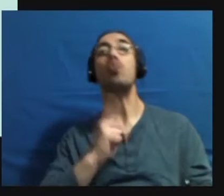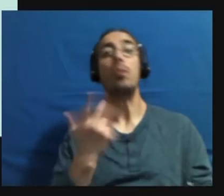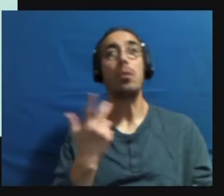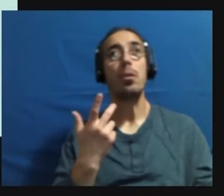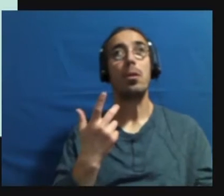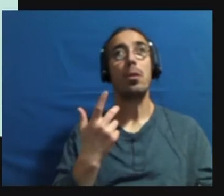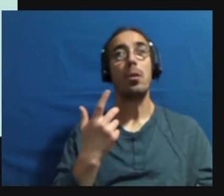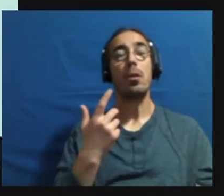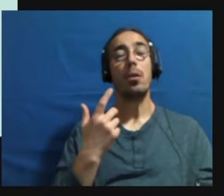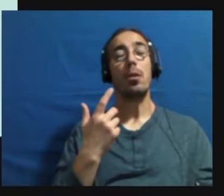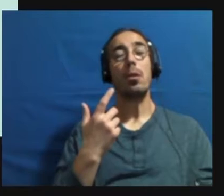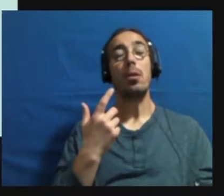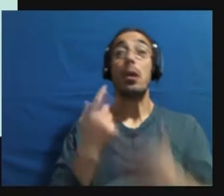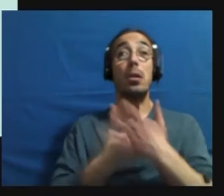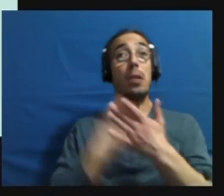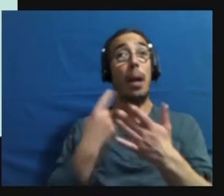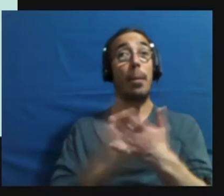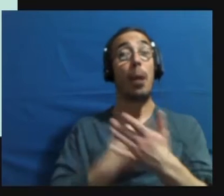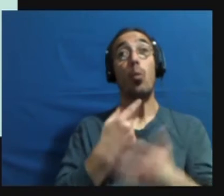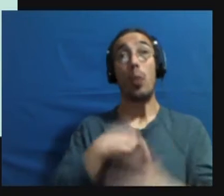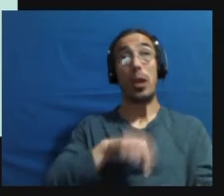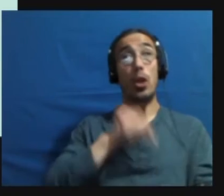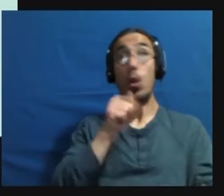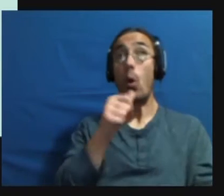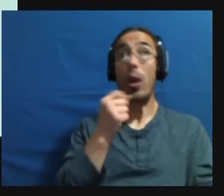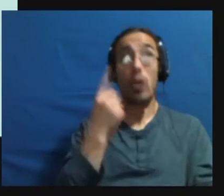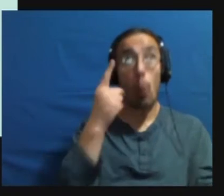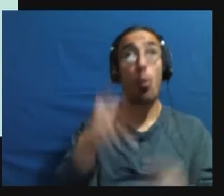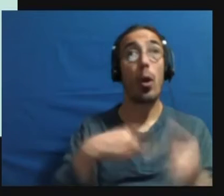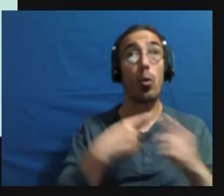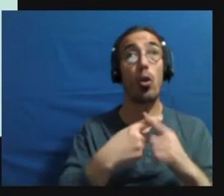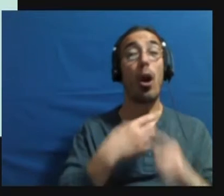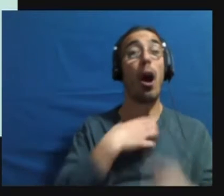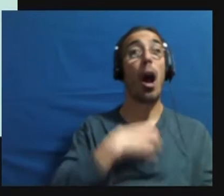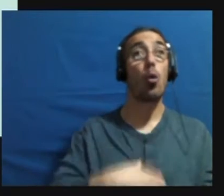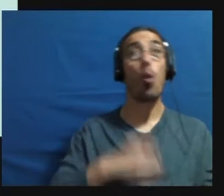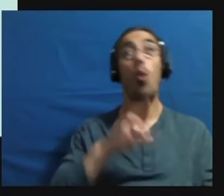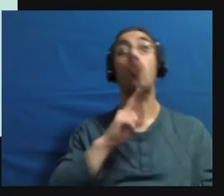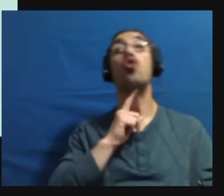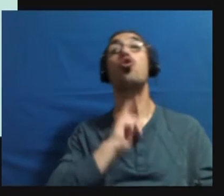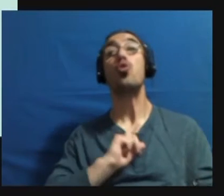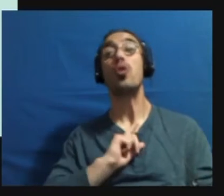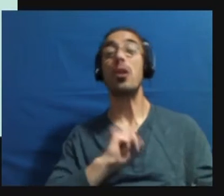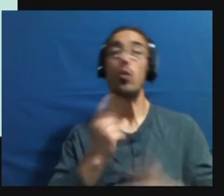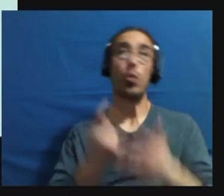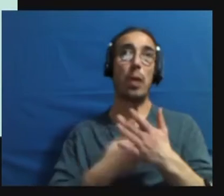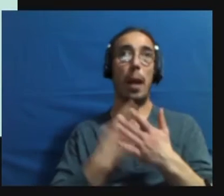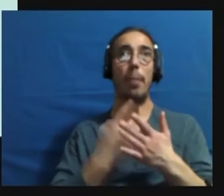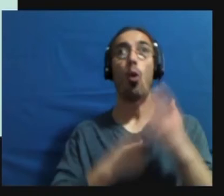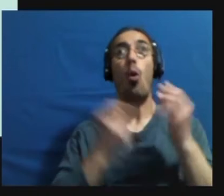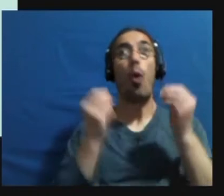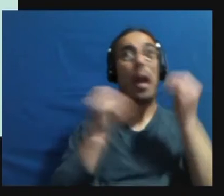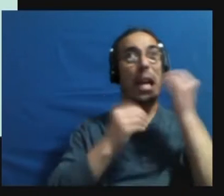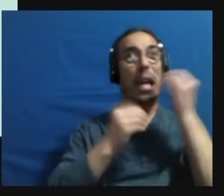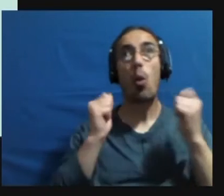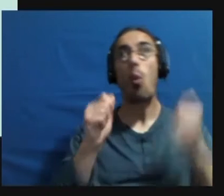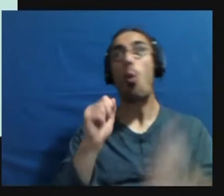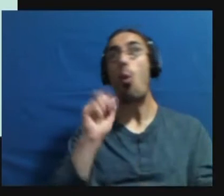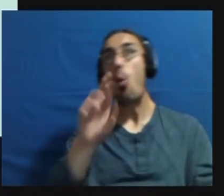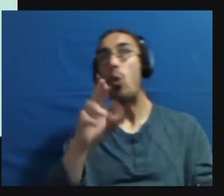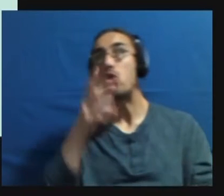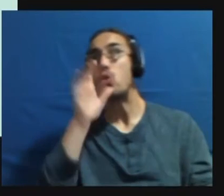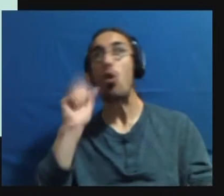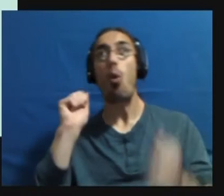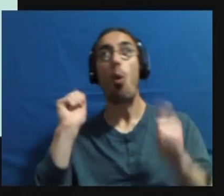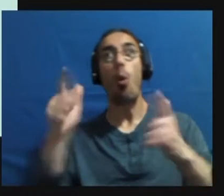when we're hungry or we're thirsty, and that can either take form of eating and drinking all the time or